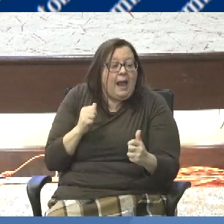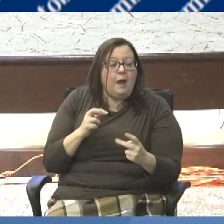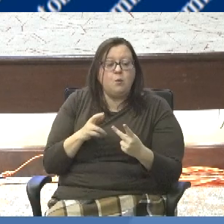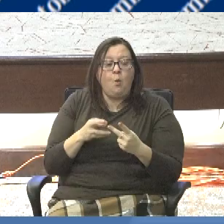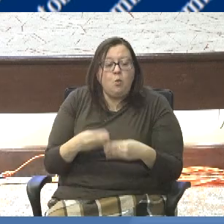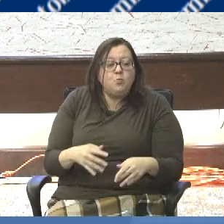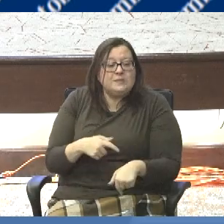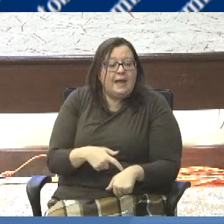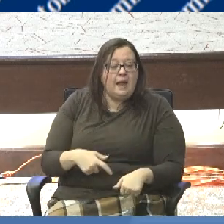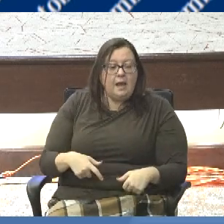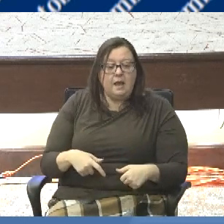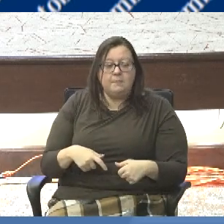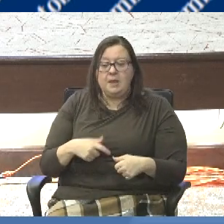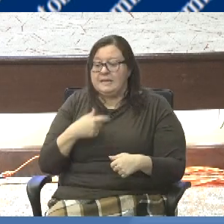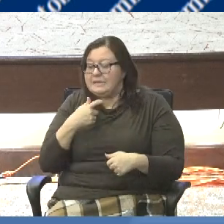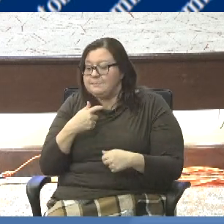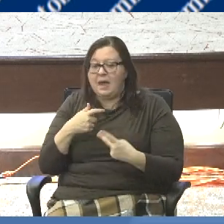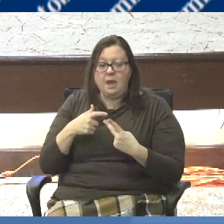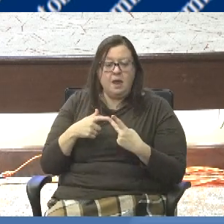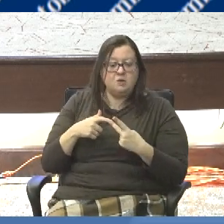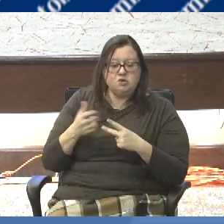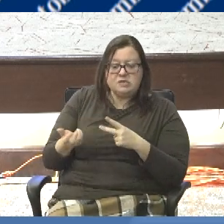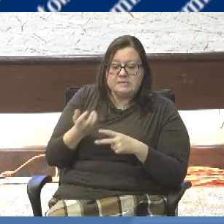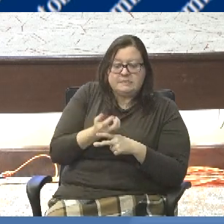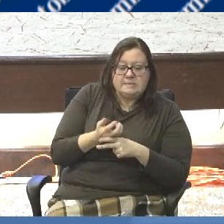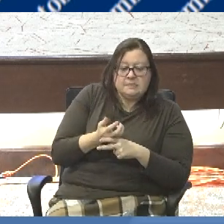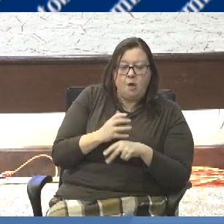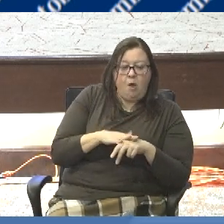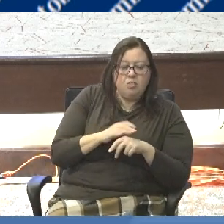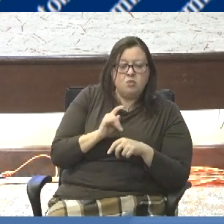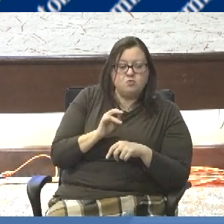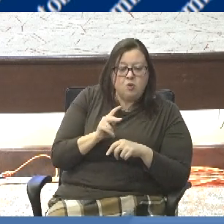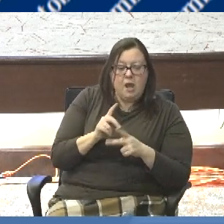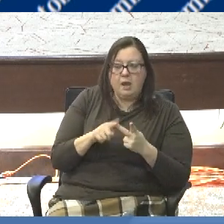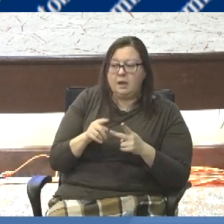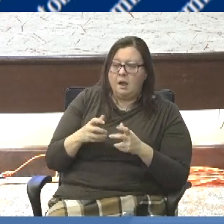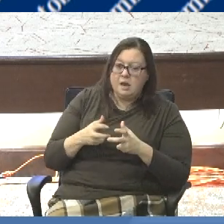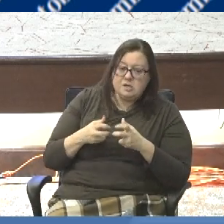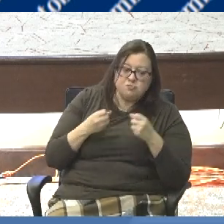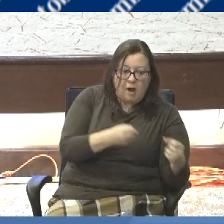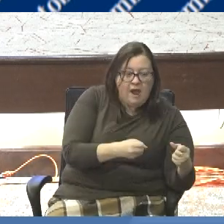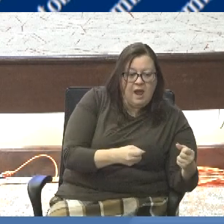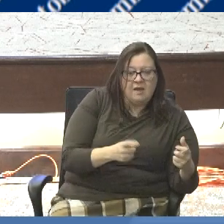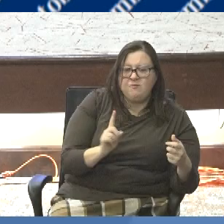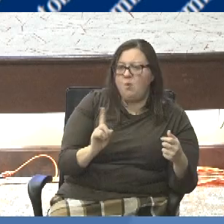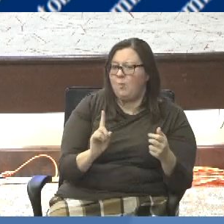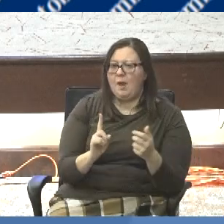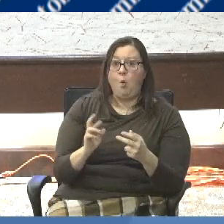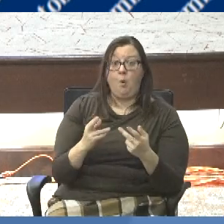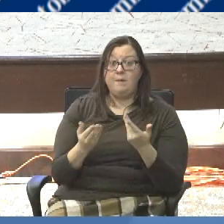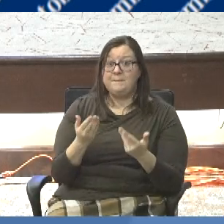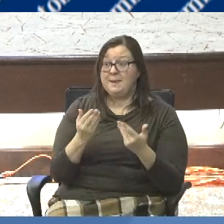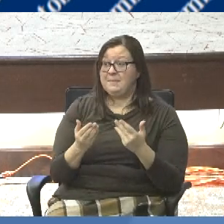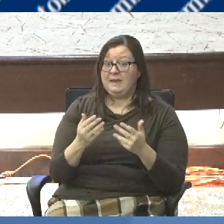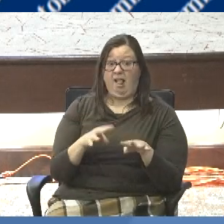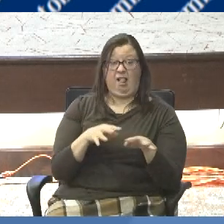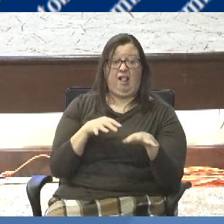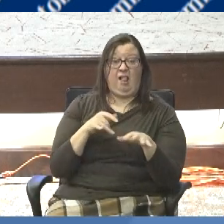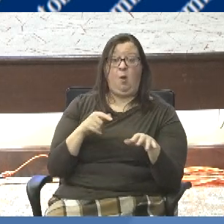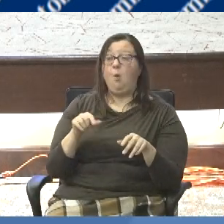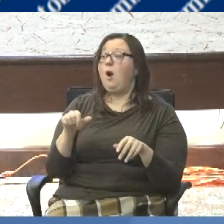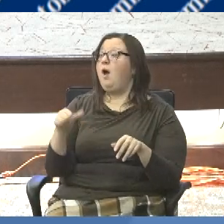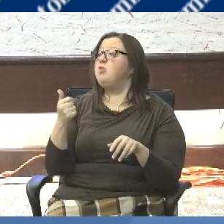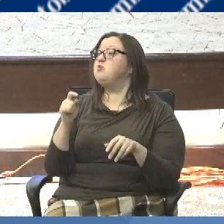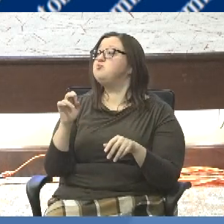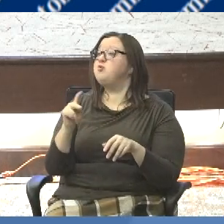Are we losing any time to getting our firefighters on that truck and get moving? Or is it simply we have activity levels such that a truck is already on a call when